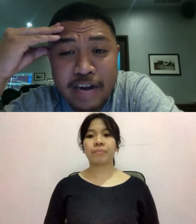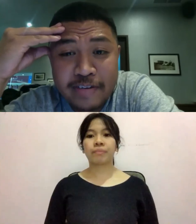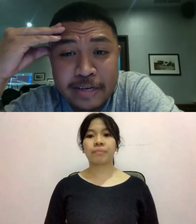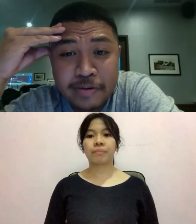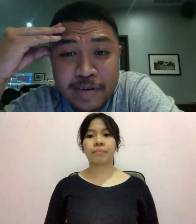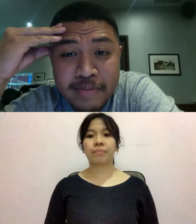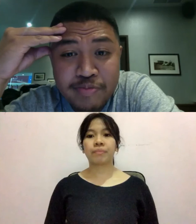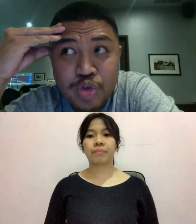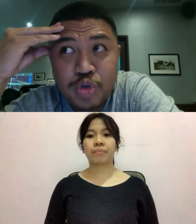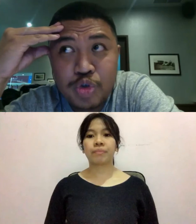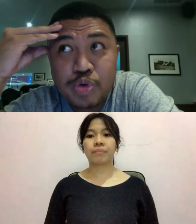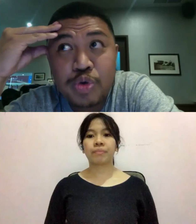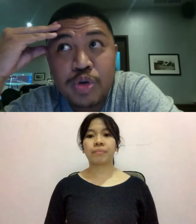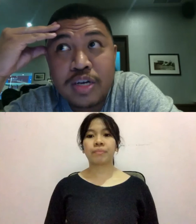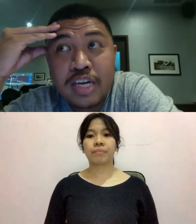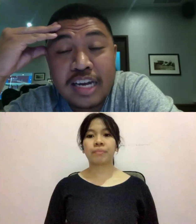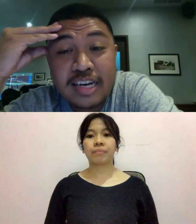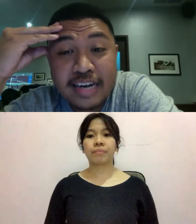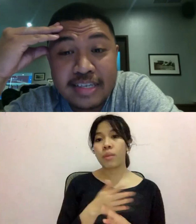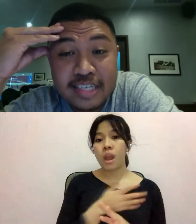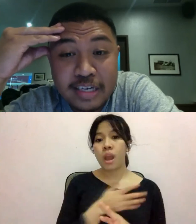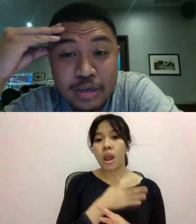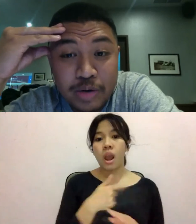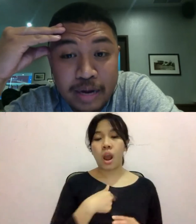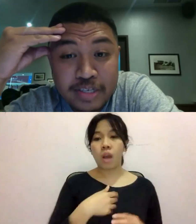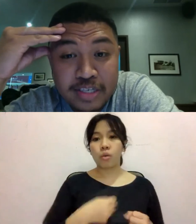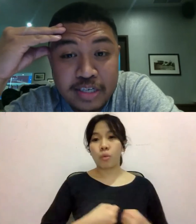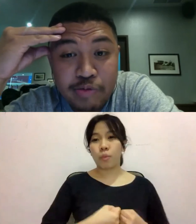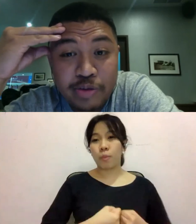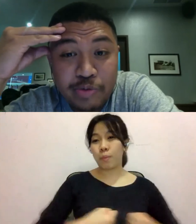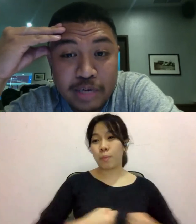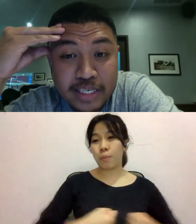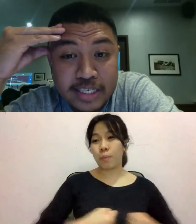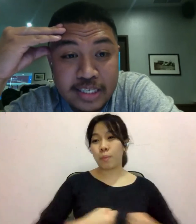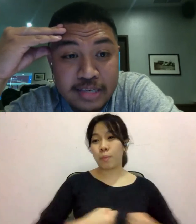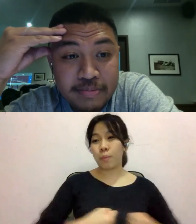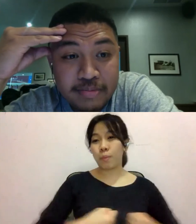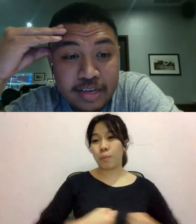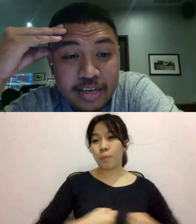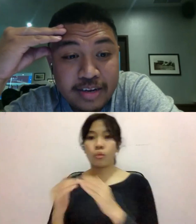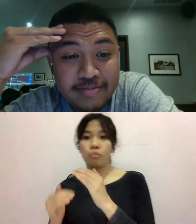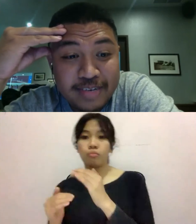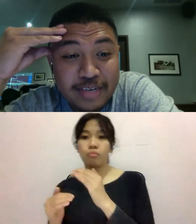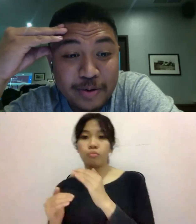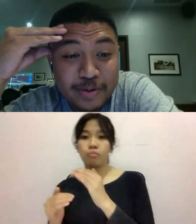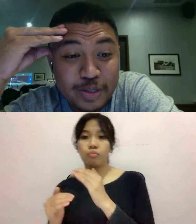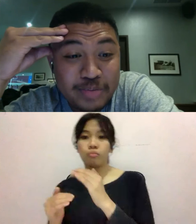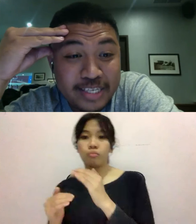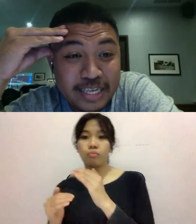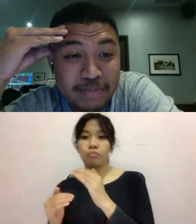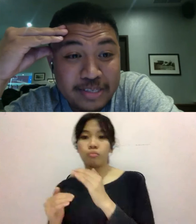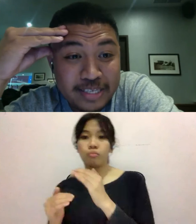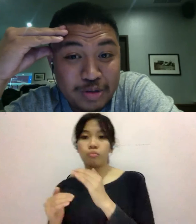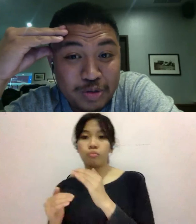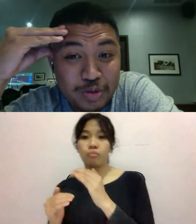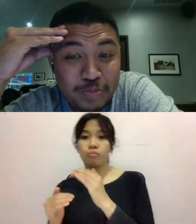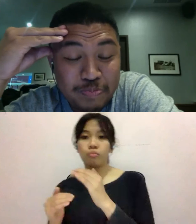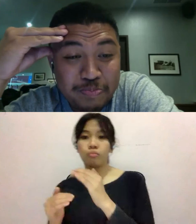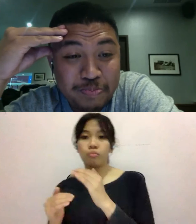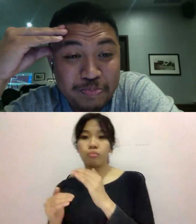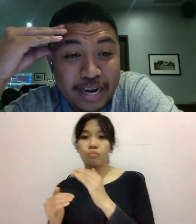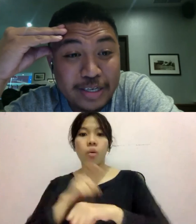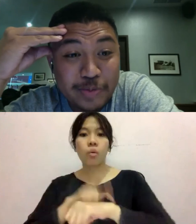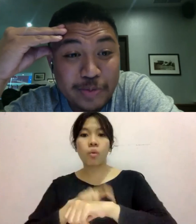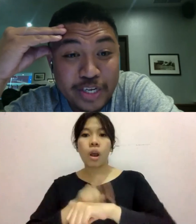55 kilograms to 90 kilograms just for 3 months in order to be accepted